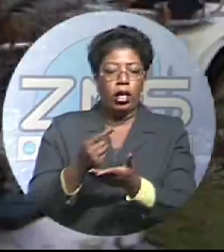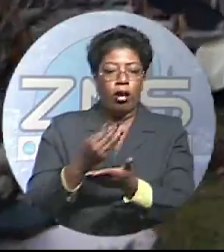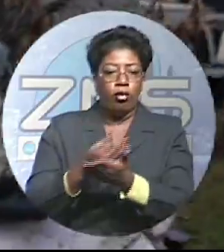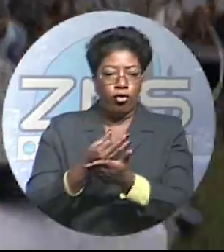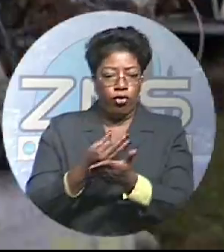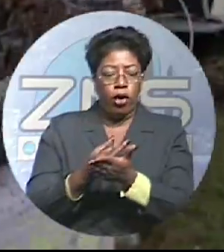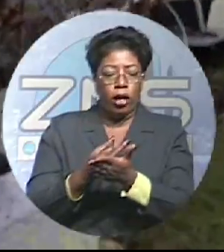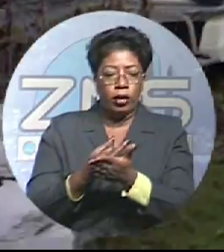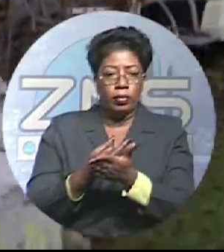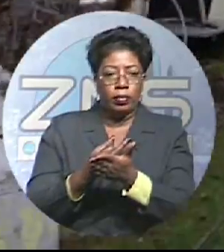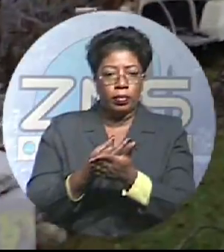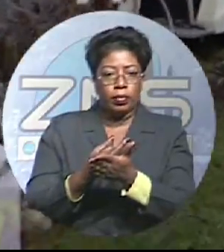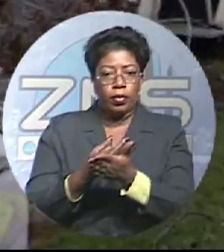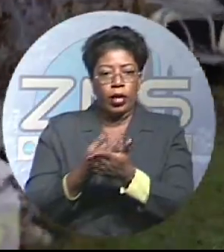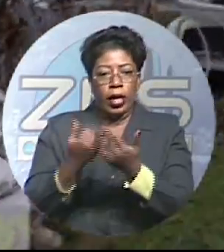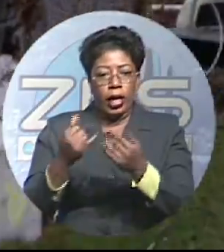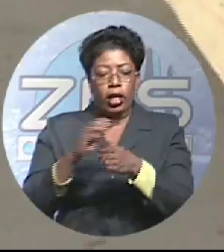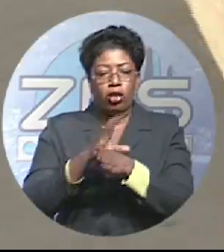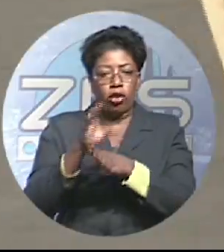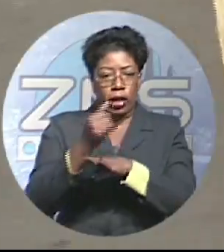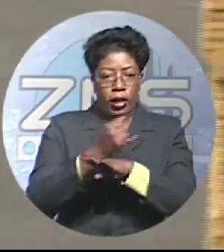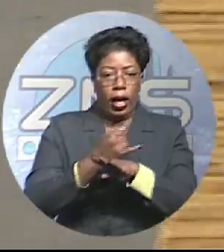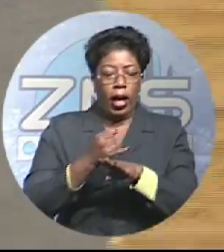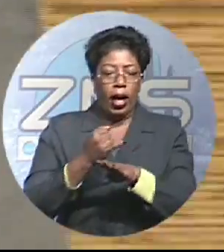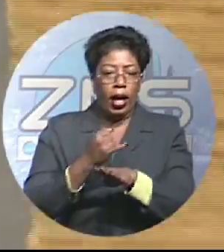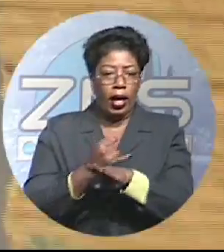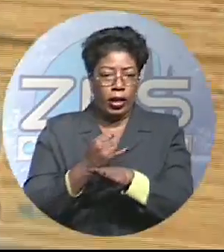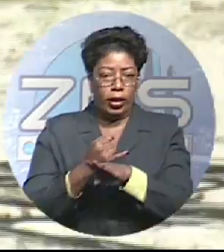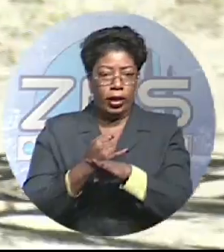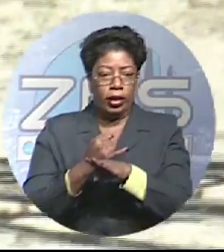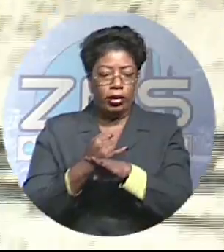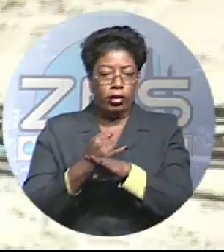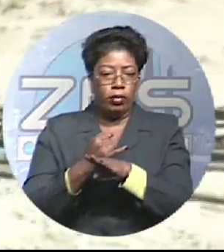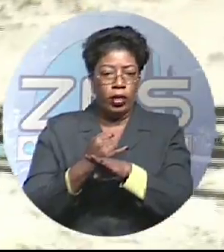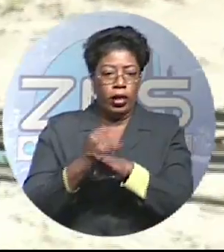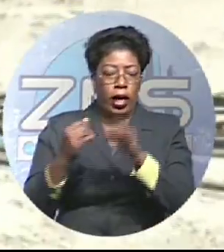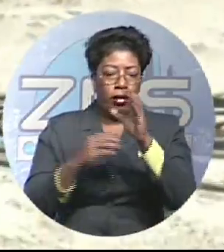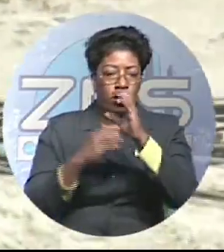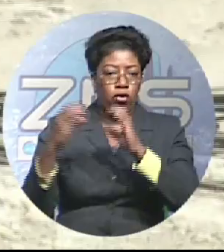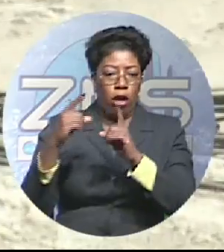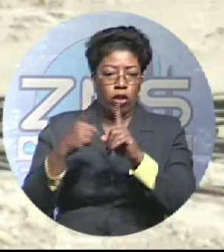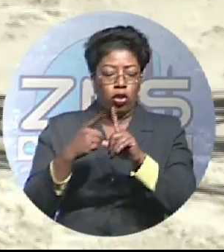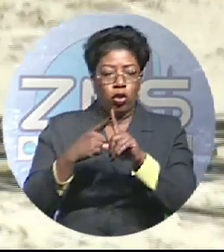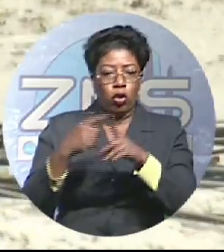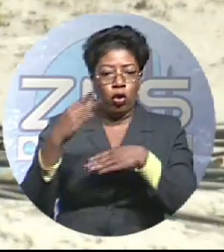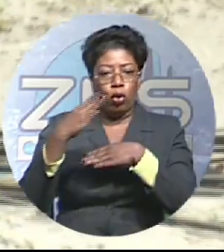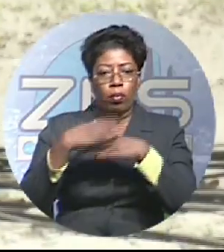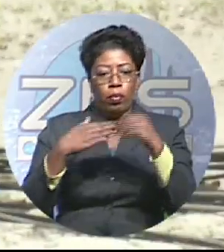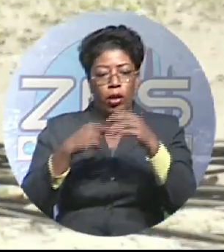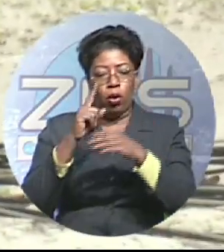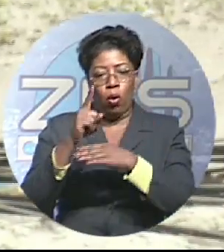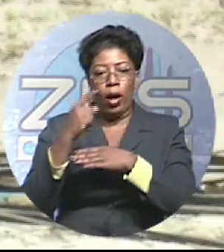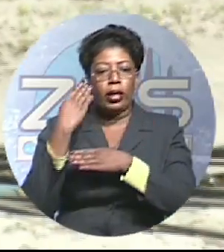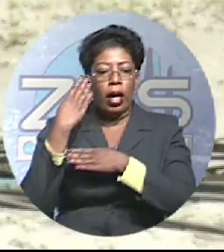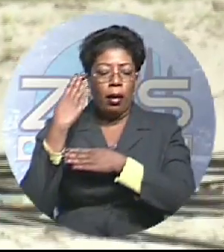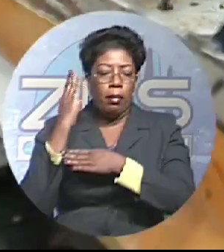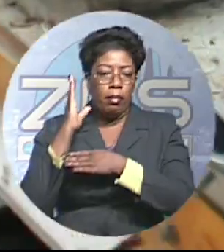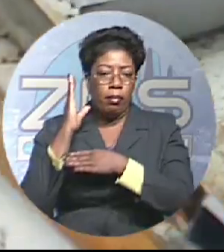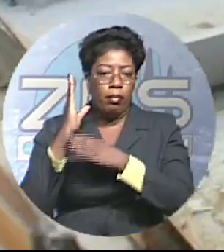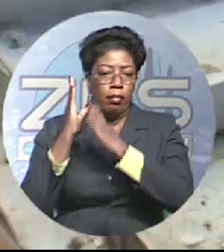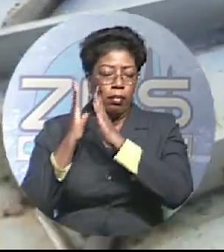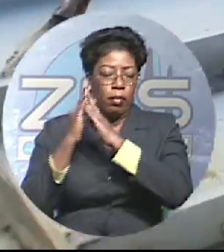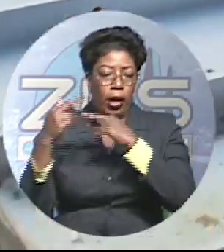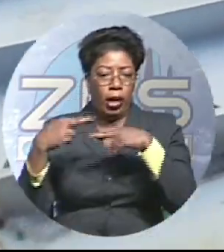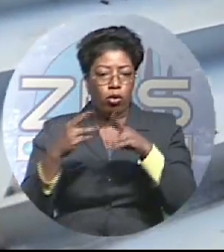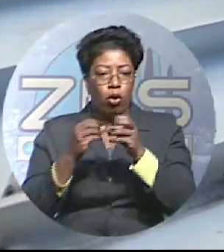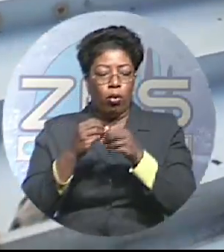spent. In Colonel Hill, Crooked Island, contractor Clinton Scavalla is contracted to build a one-bedroom home at